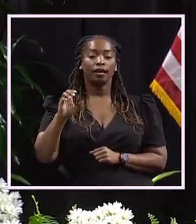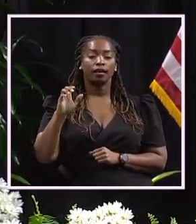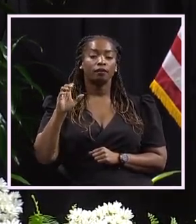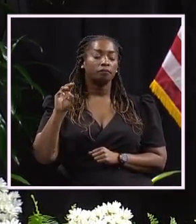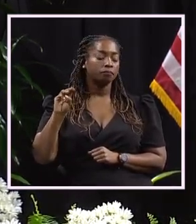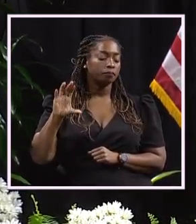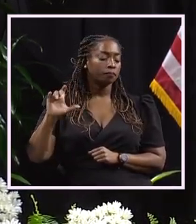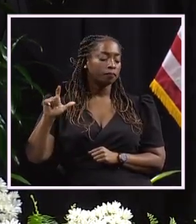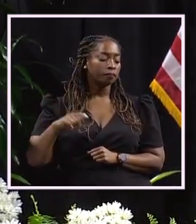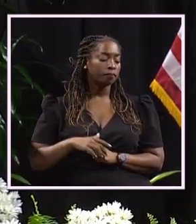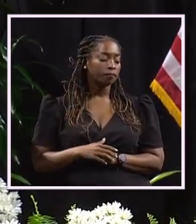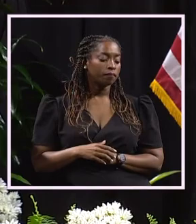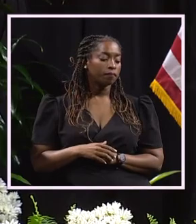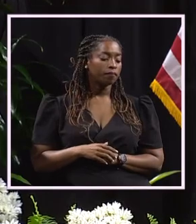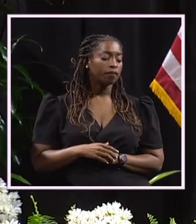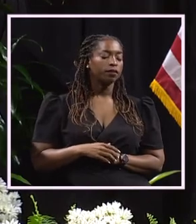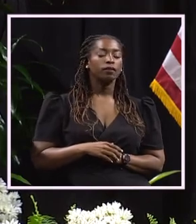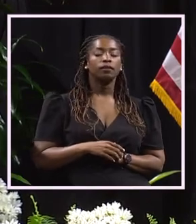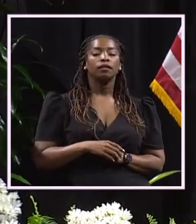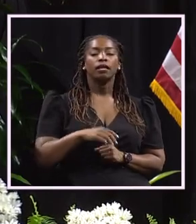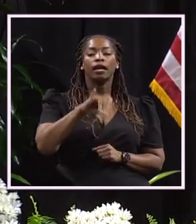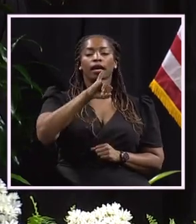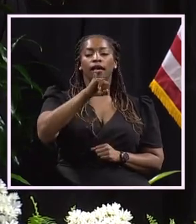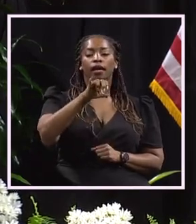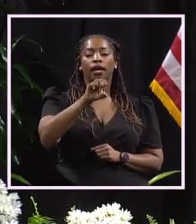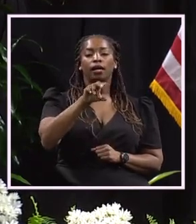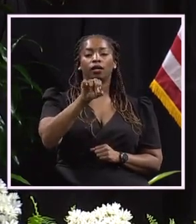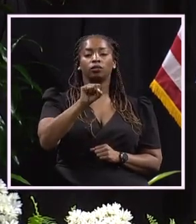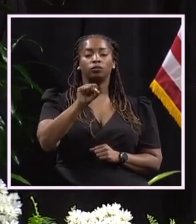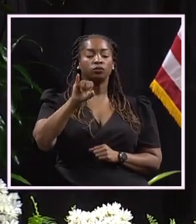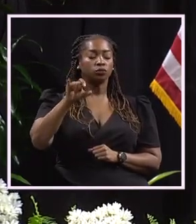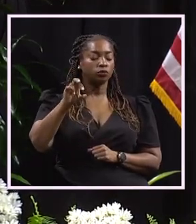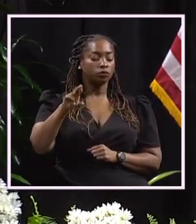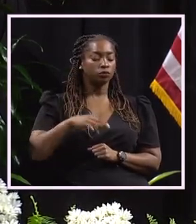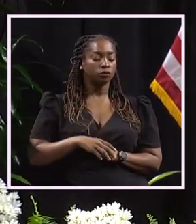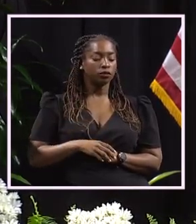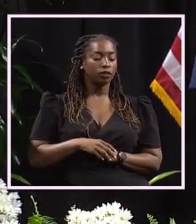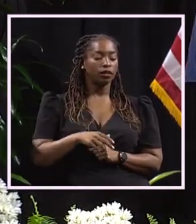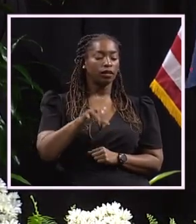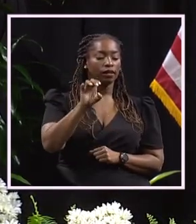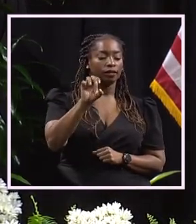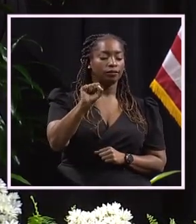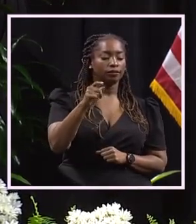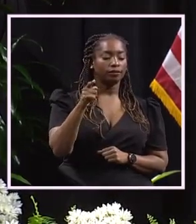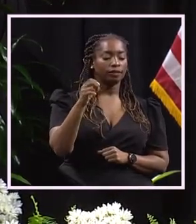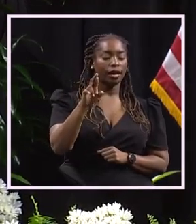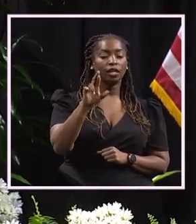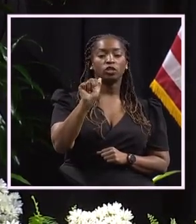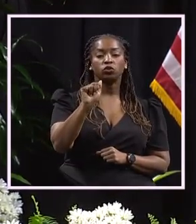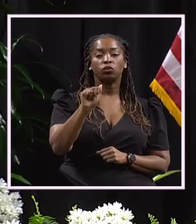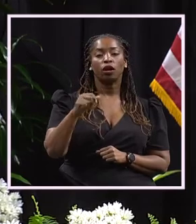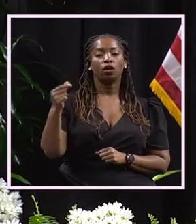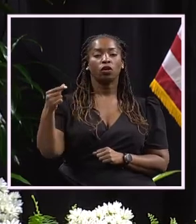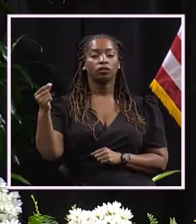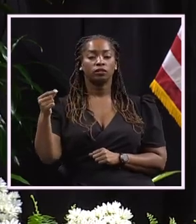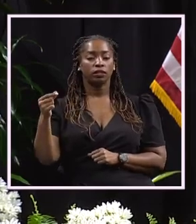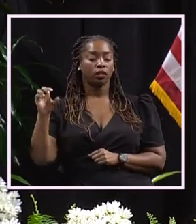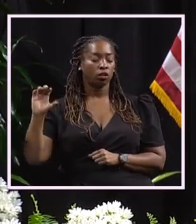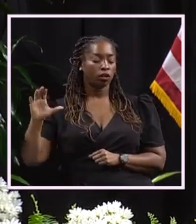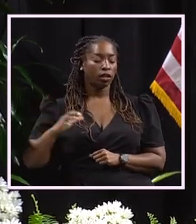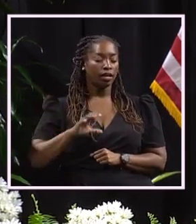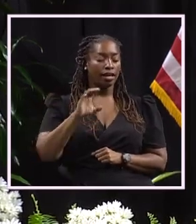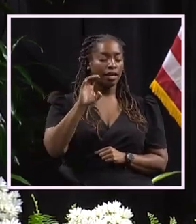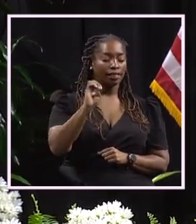Leonardo Jaden De Jesus Jr., cum laude. Sandra Sofia Garza Garcia, cum laude. Olivia Grace